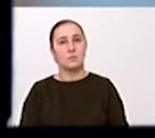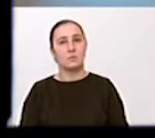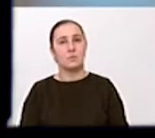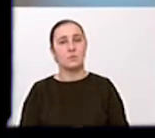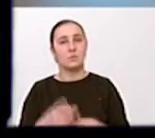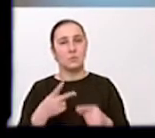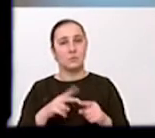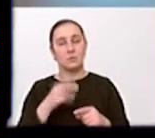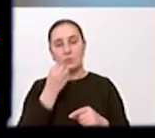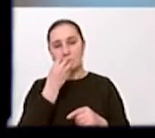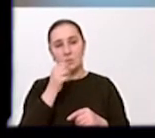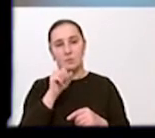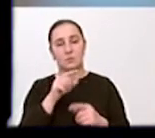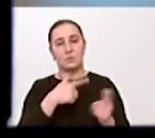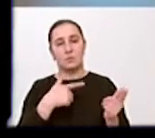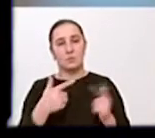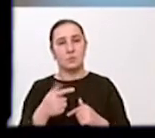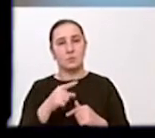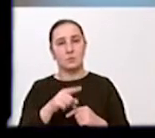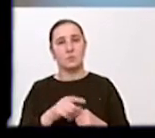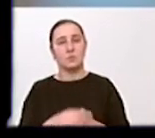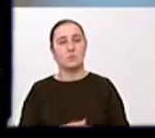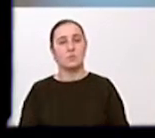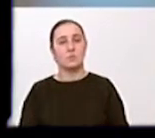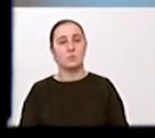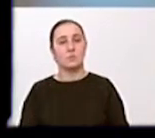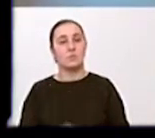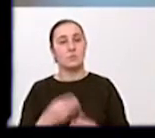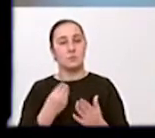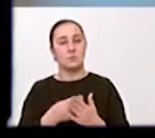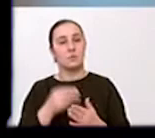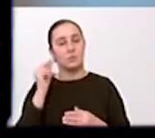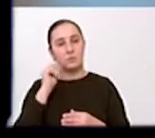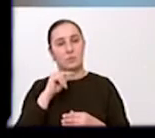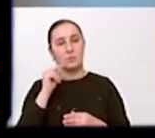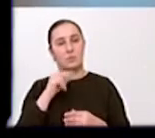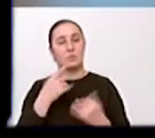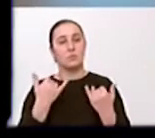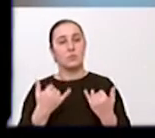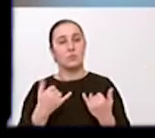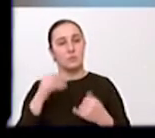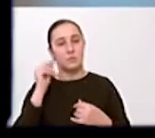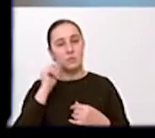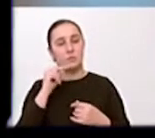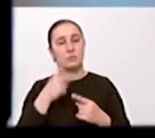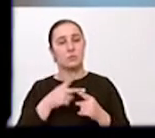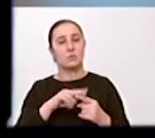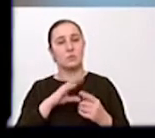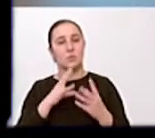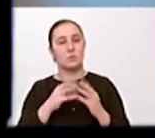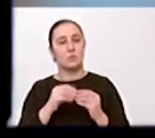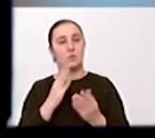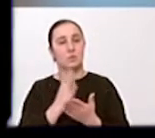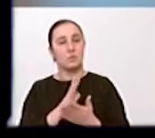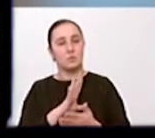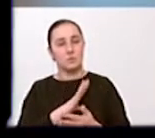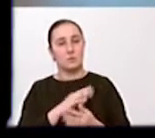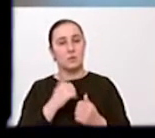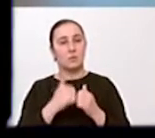Demak, gulimiz tayyor. Aziz o'quvchilar, bugungi darslarimiz shulardan iborat edi.